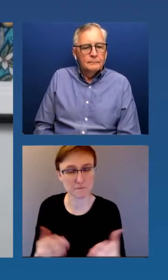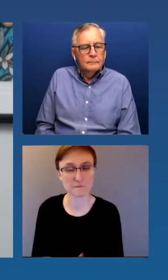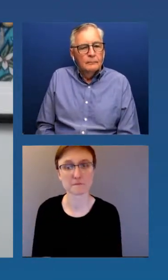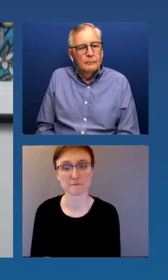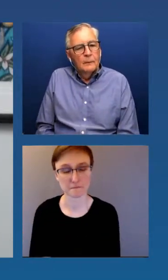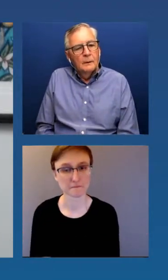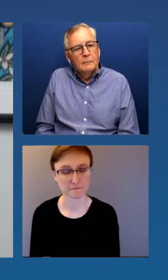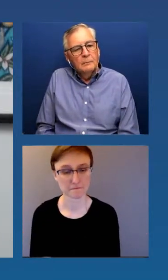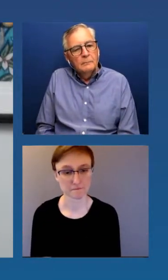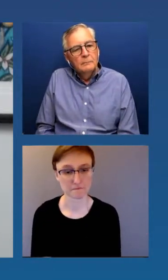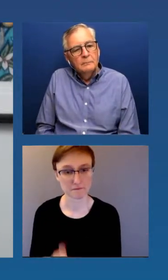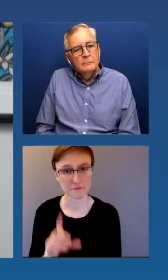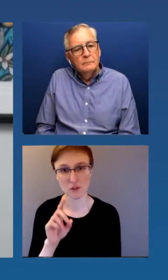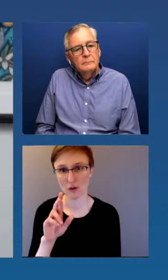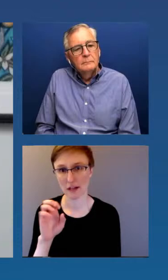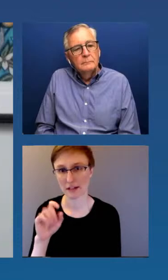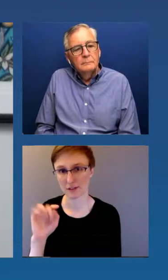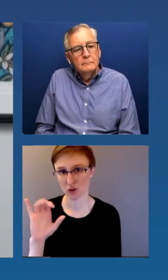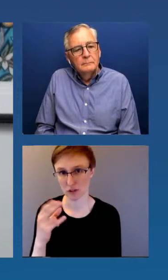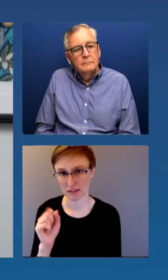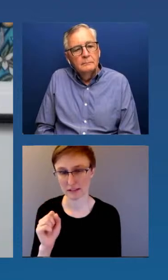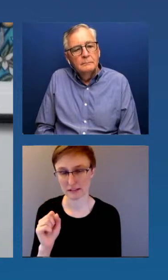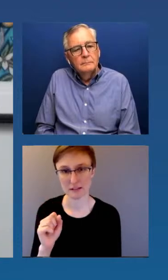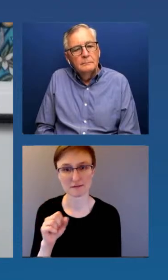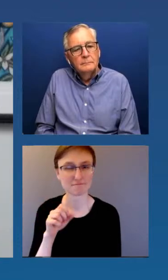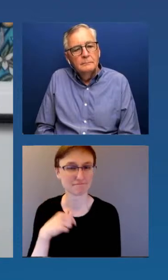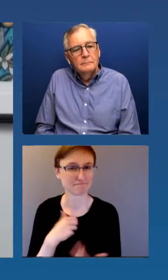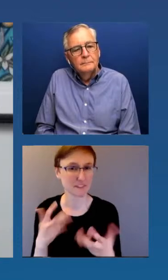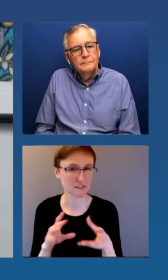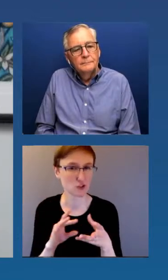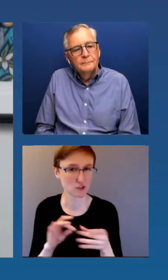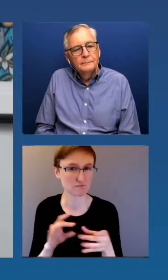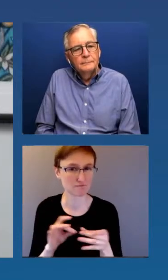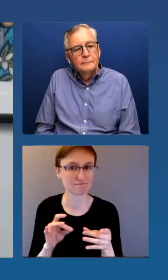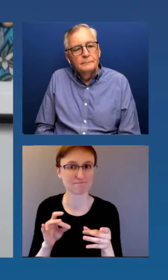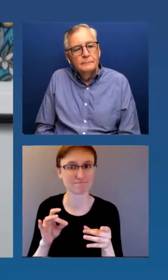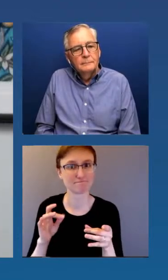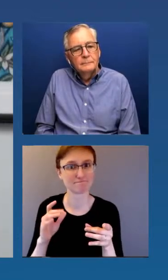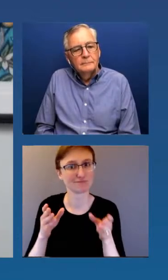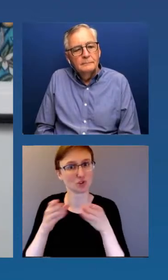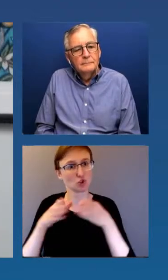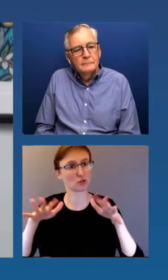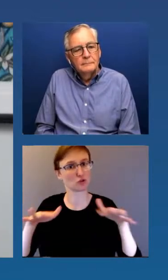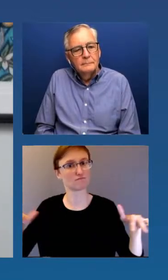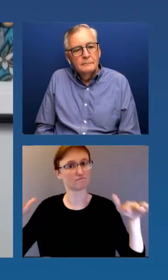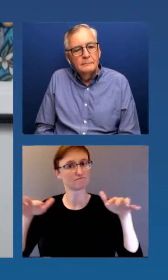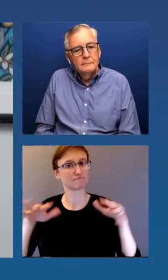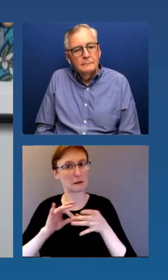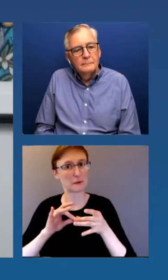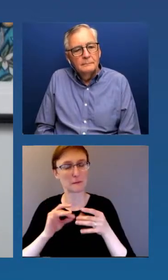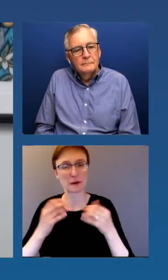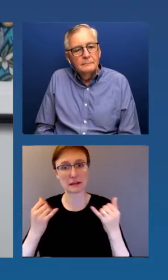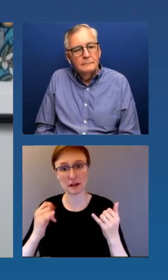level comments, and I invite partners on the ground who've been working in that community to comment further.